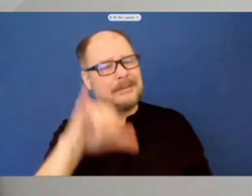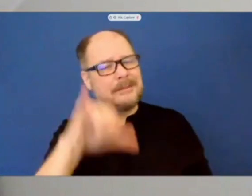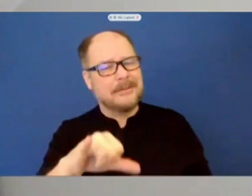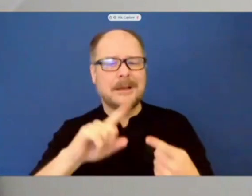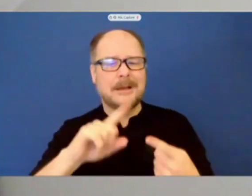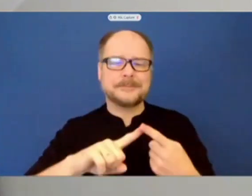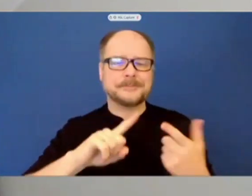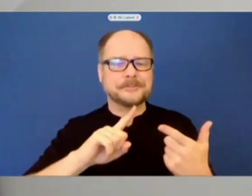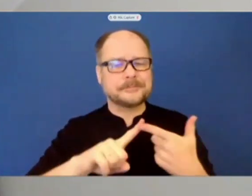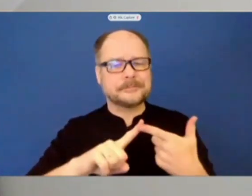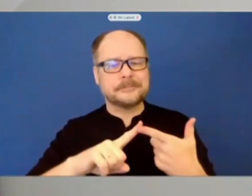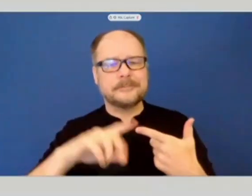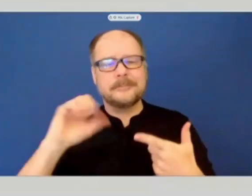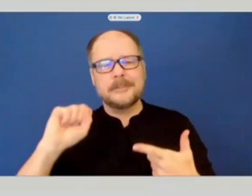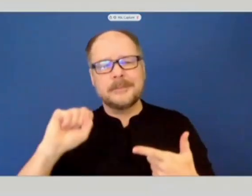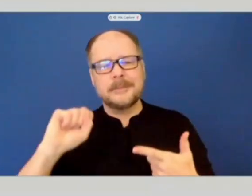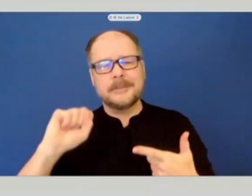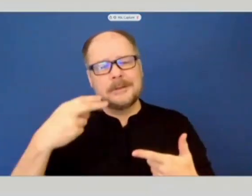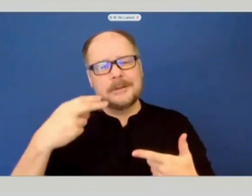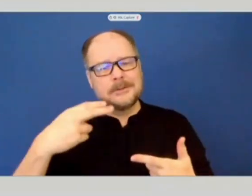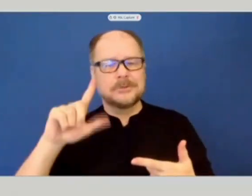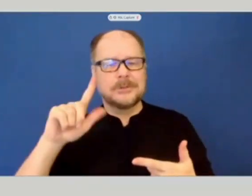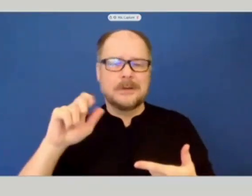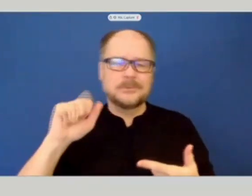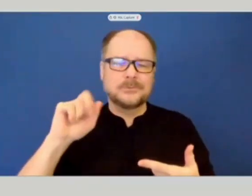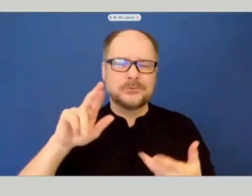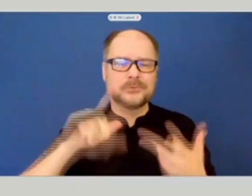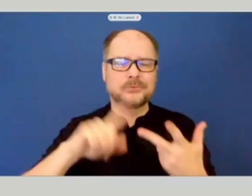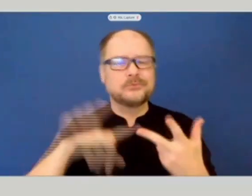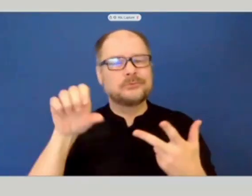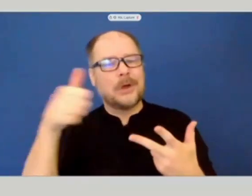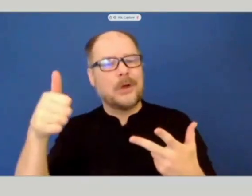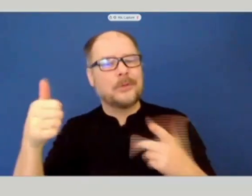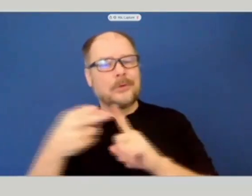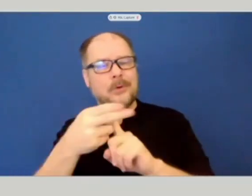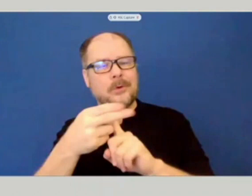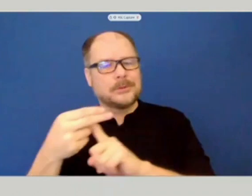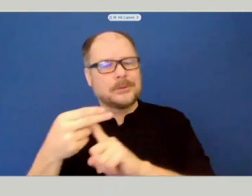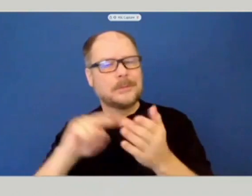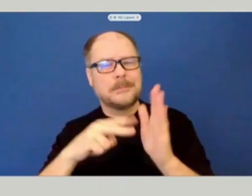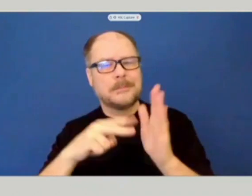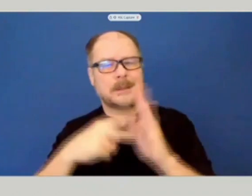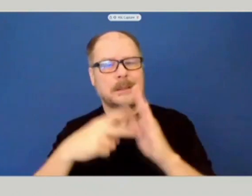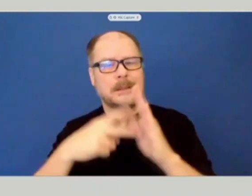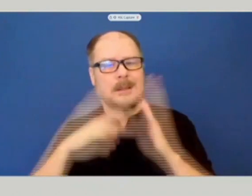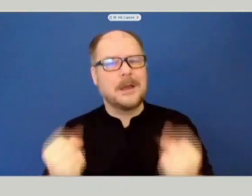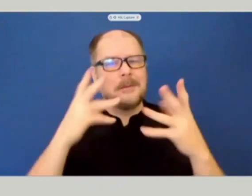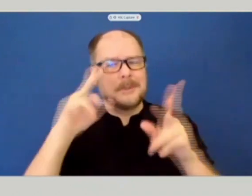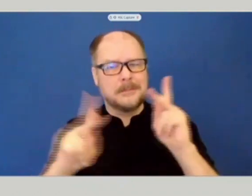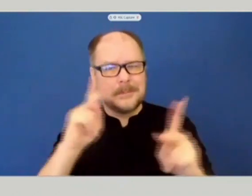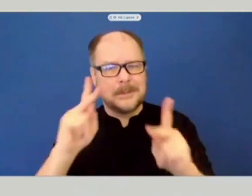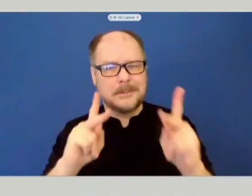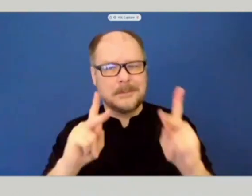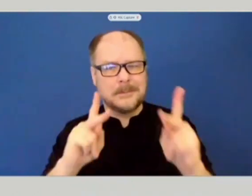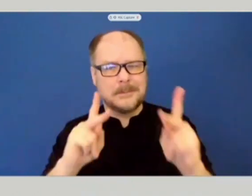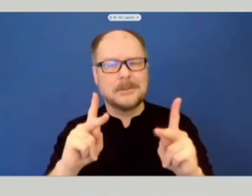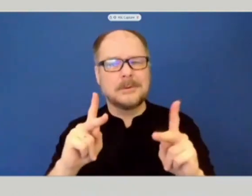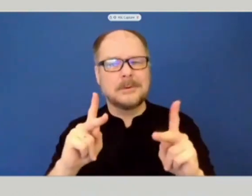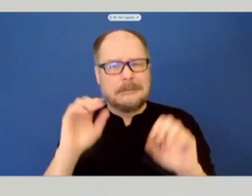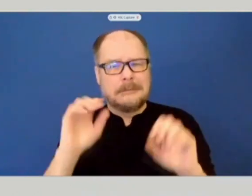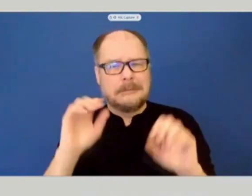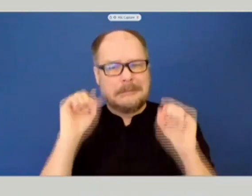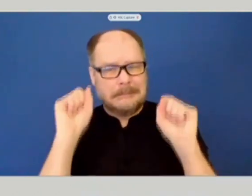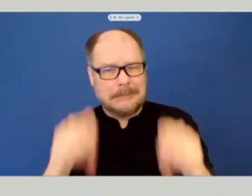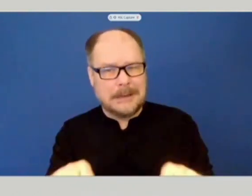you know, that are already there, that have already been in place and whatever. So, like, how many people could you actually take out of all these tent cities if they